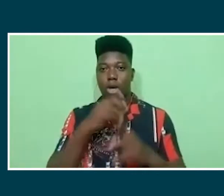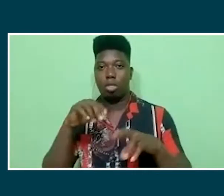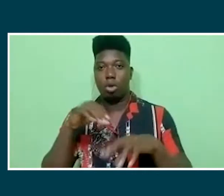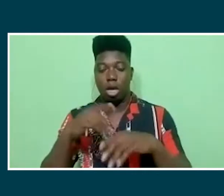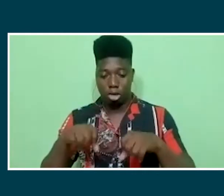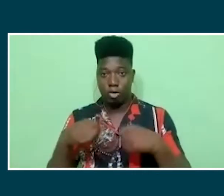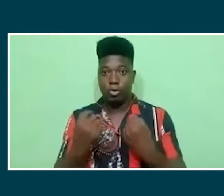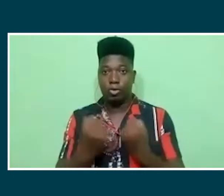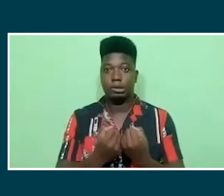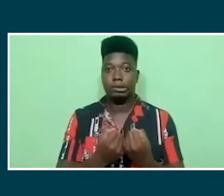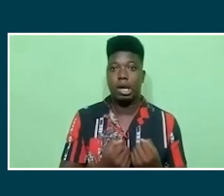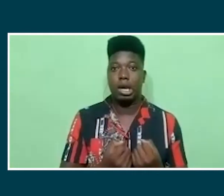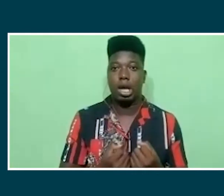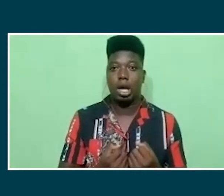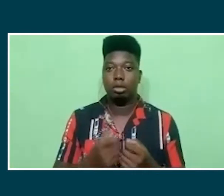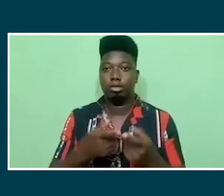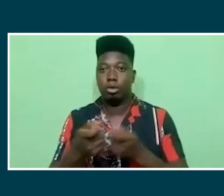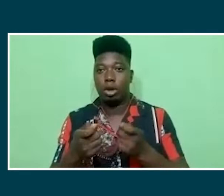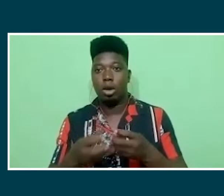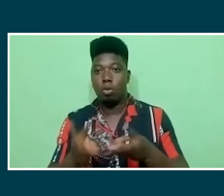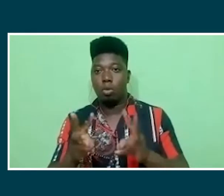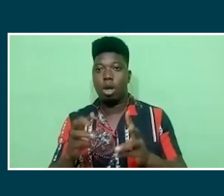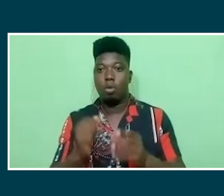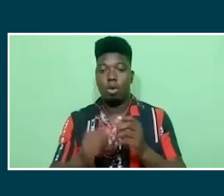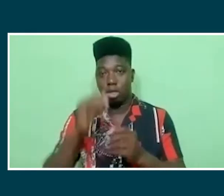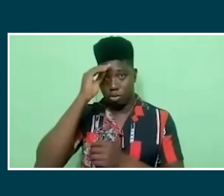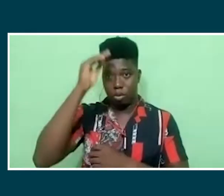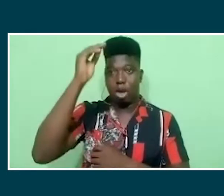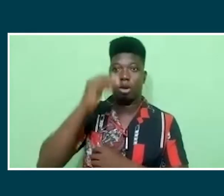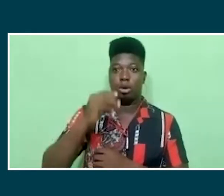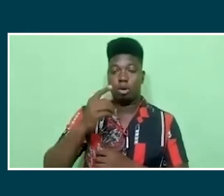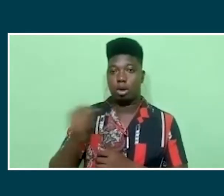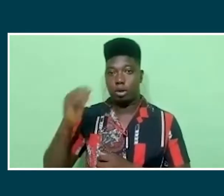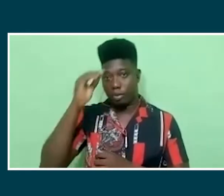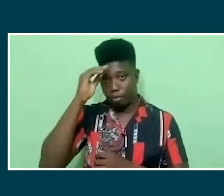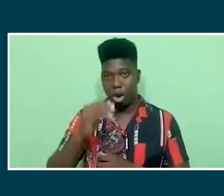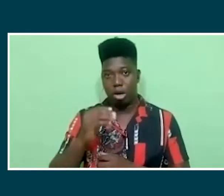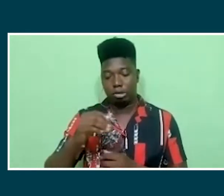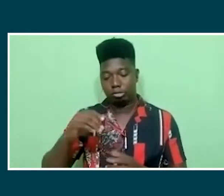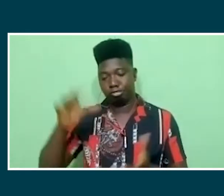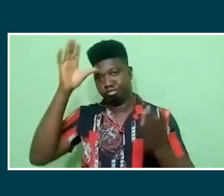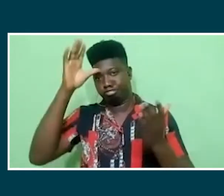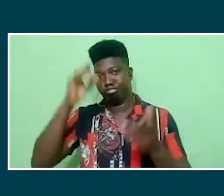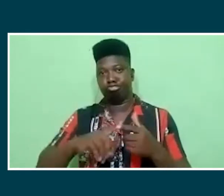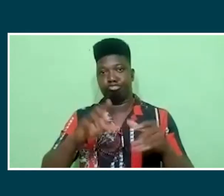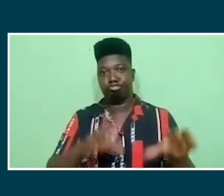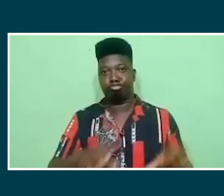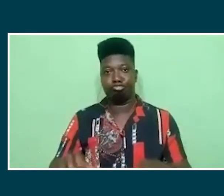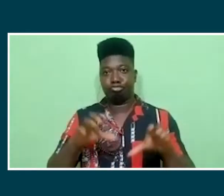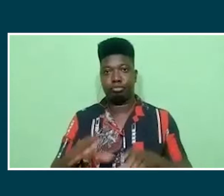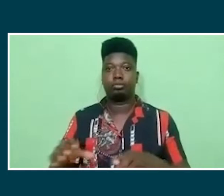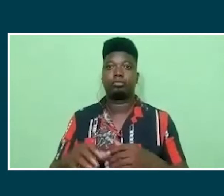in which a man or a boy is expected to perform, and sometimes which